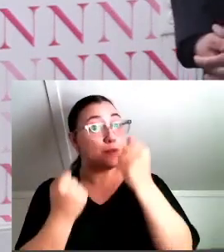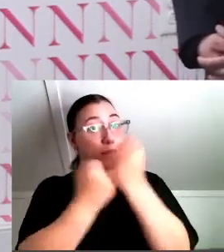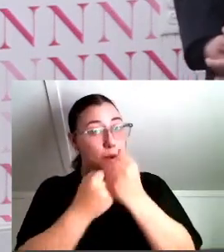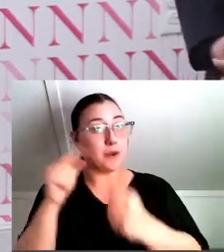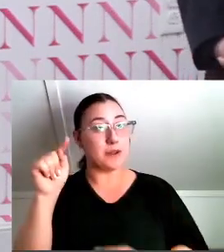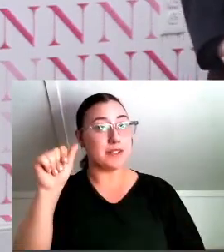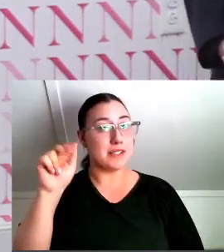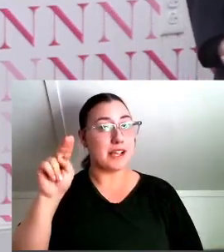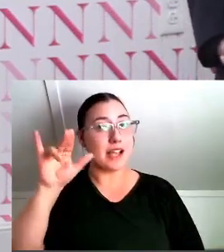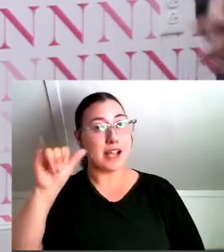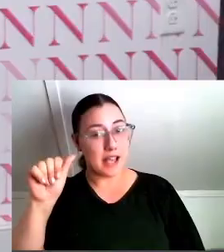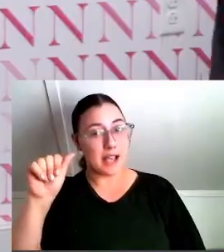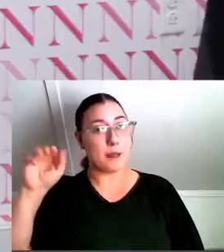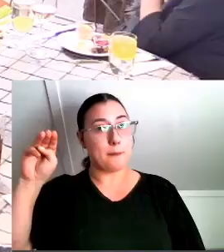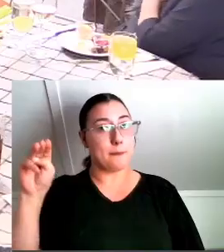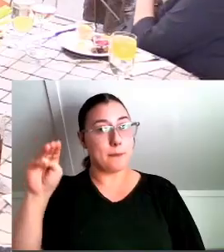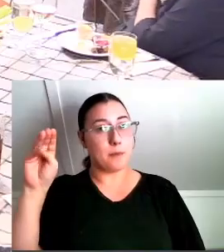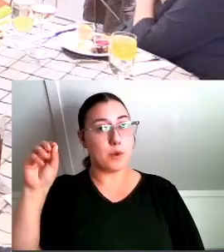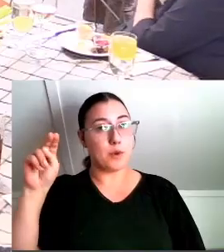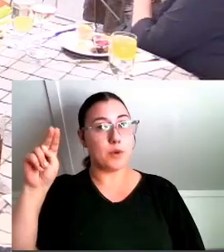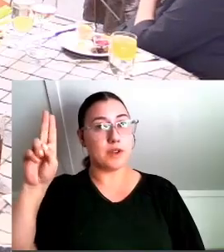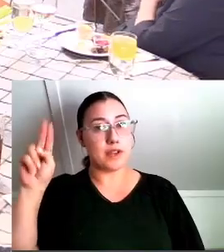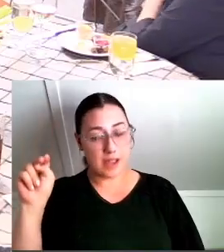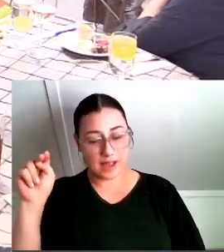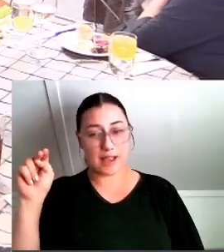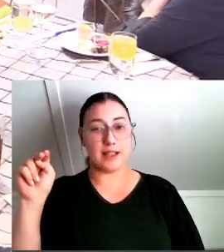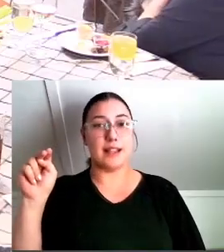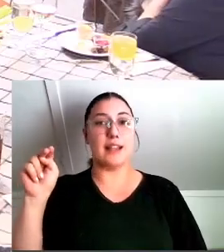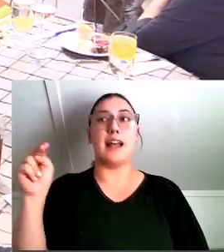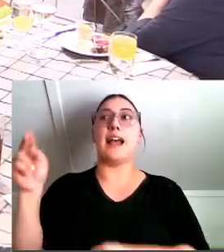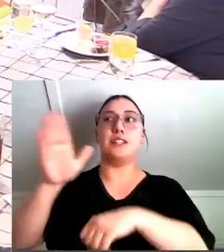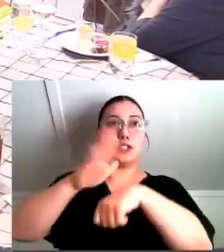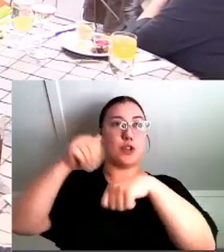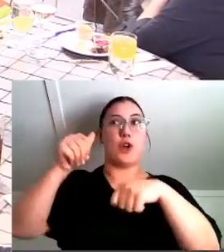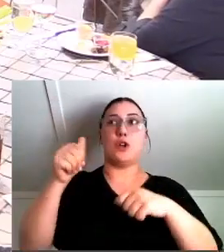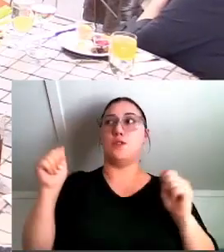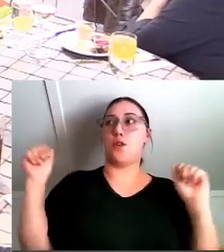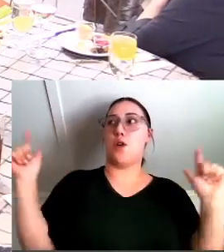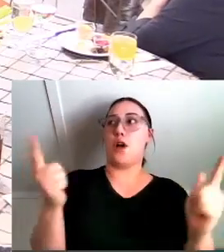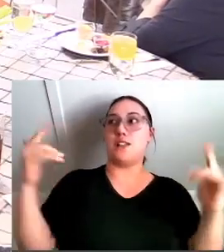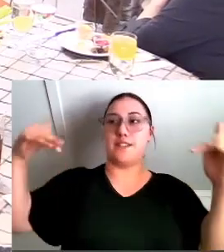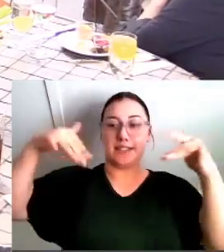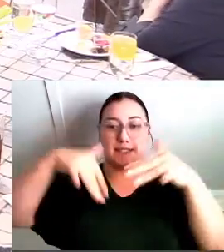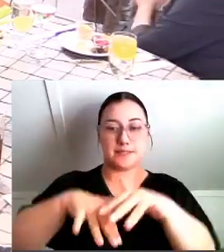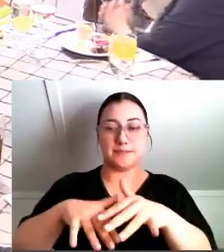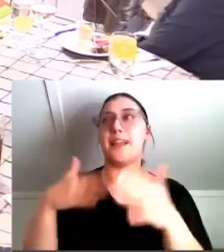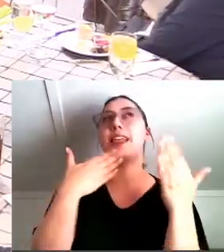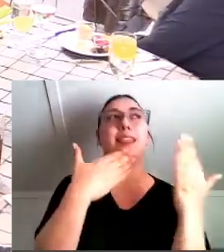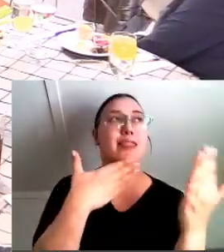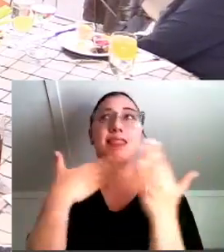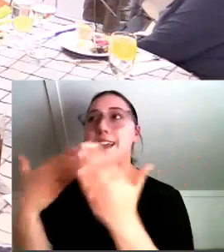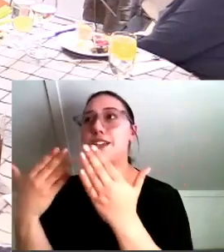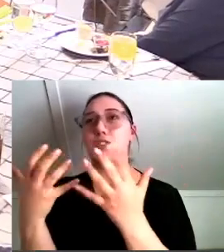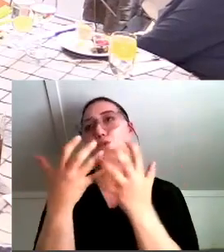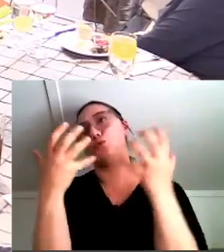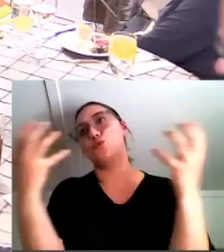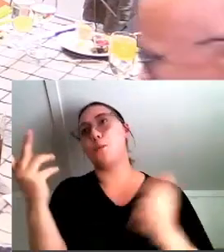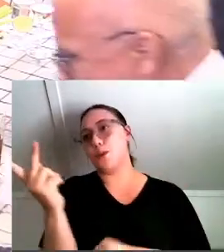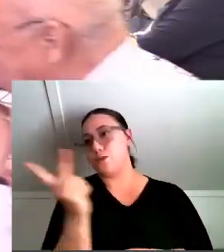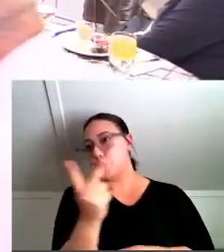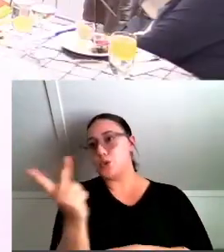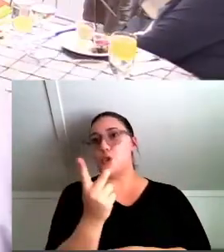us all together. Yeah. Thank you so much to both of you and to all the supports for this